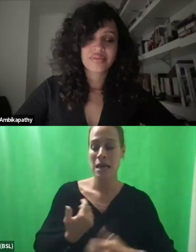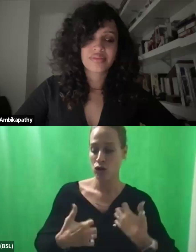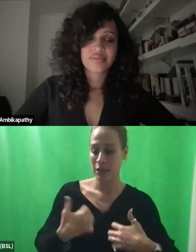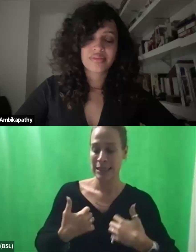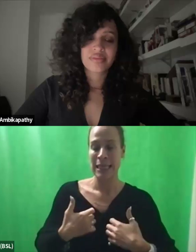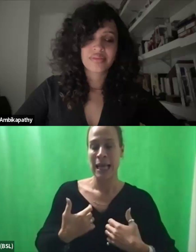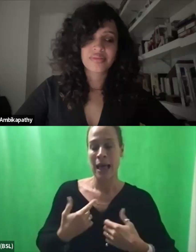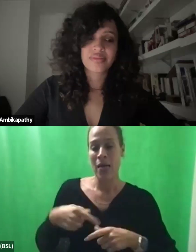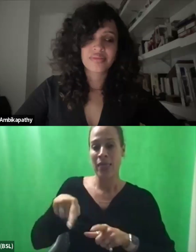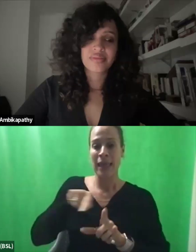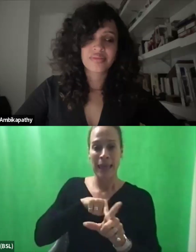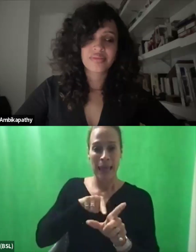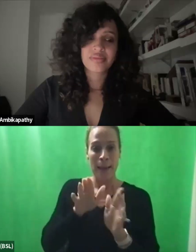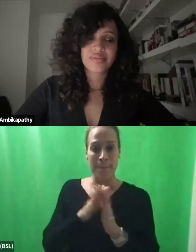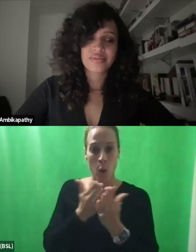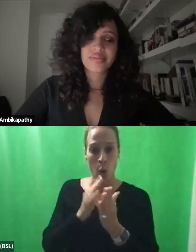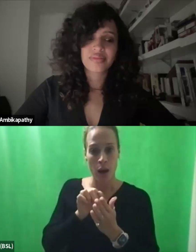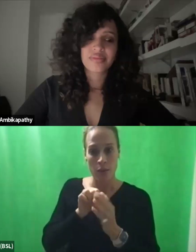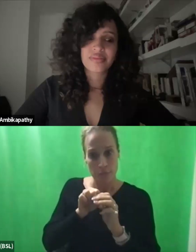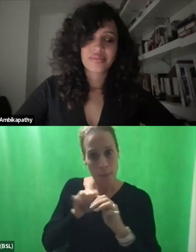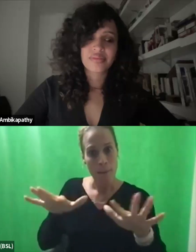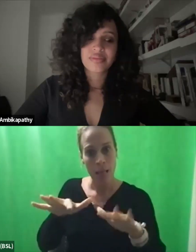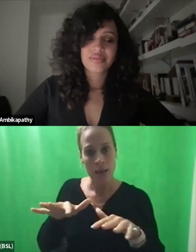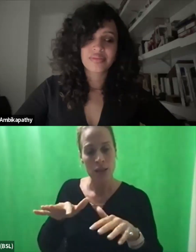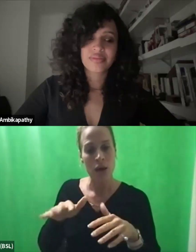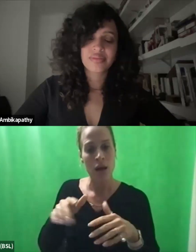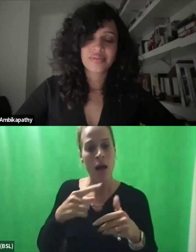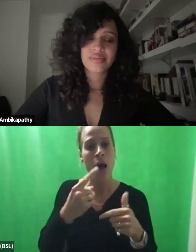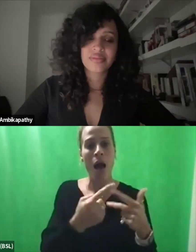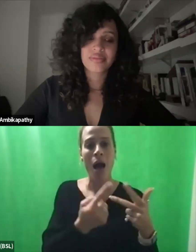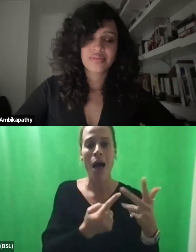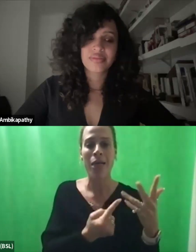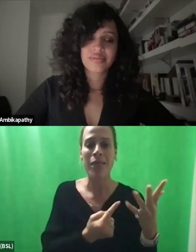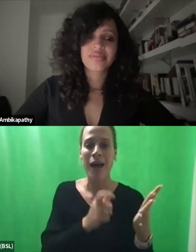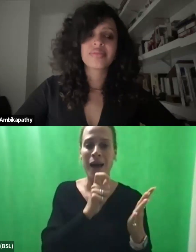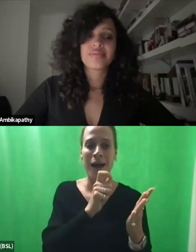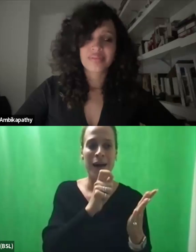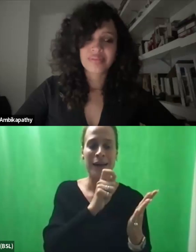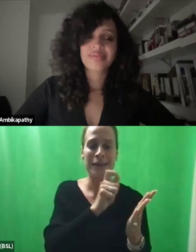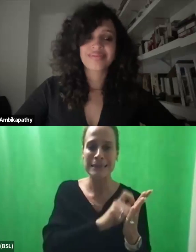Polo Kuma came out is that other texts in the course of the year started to come out